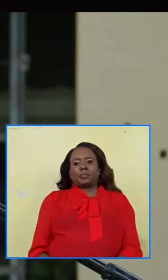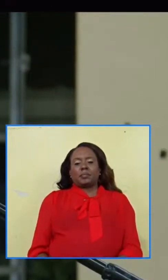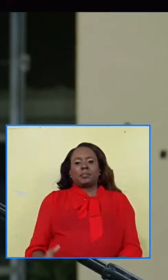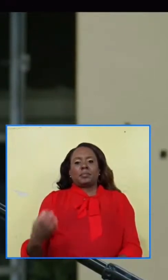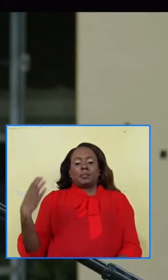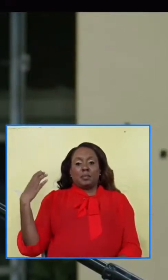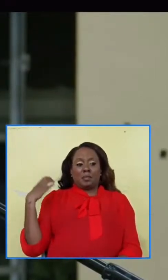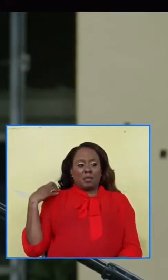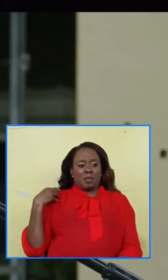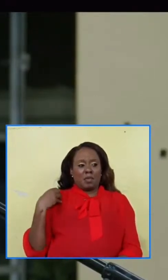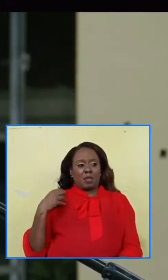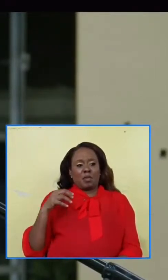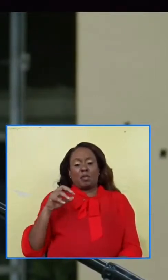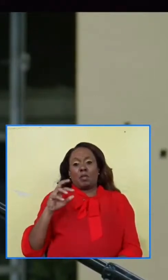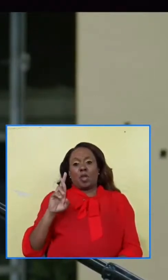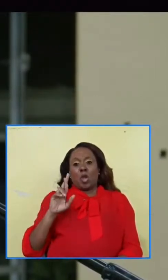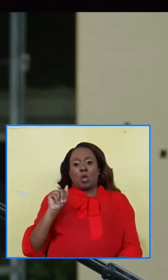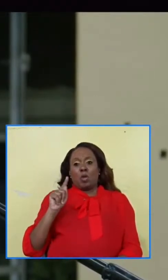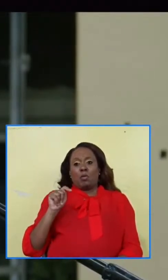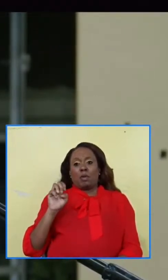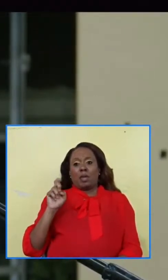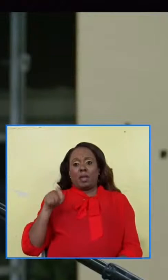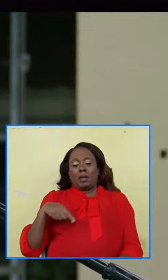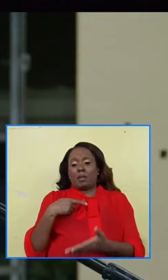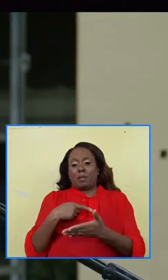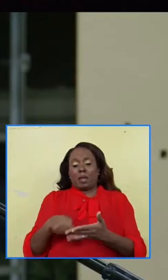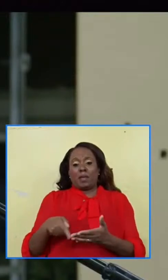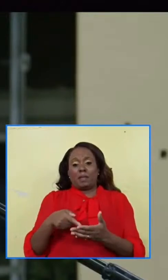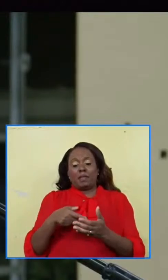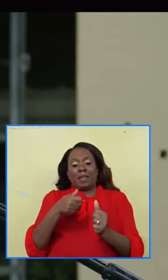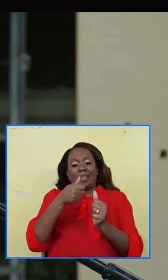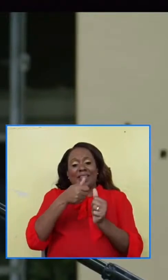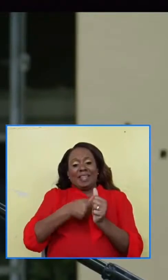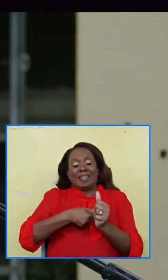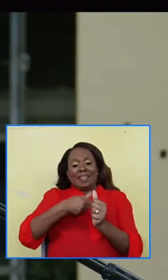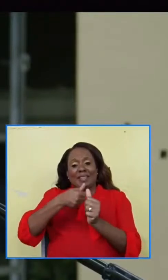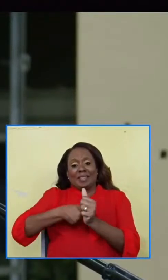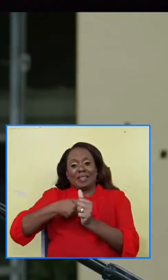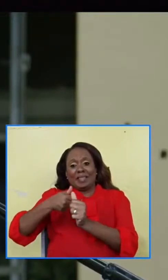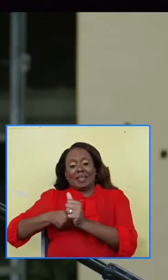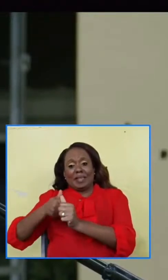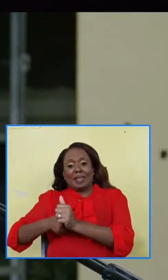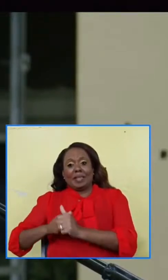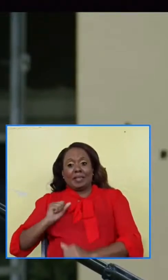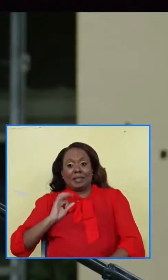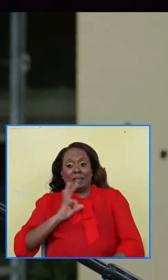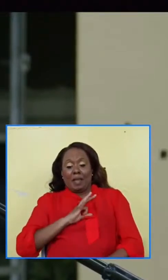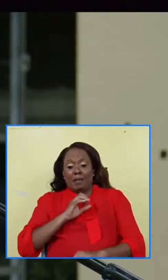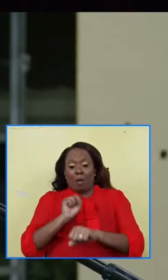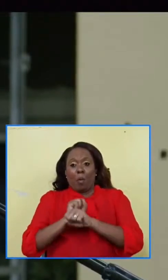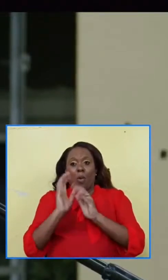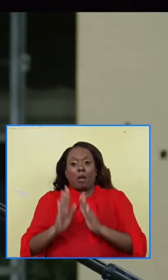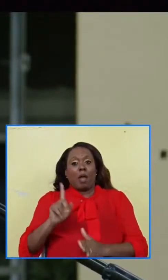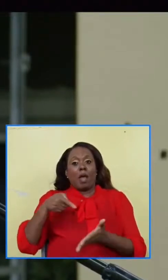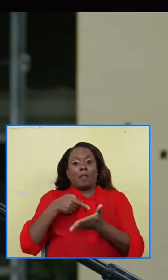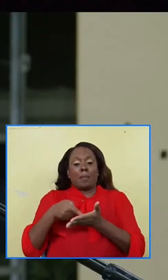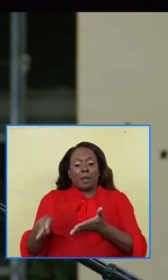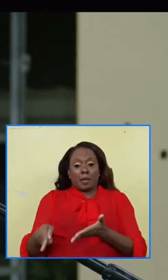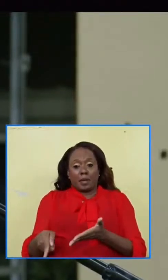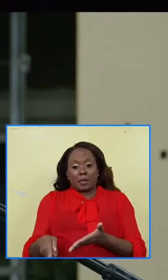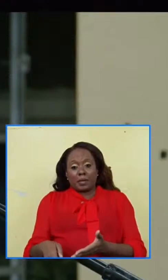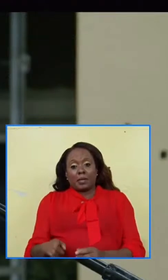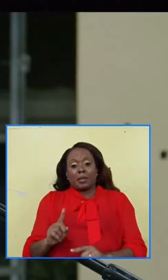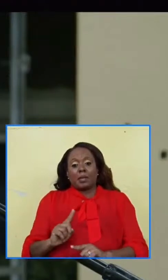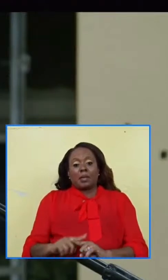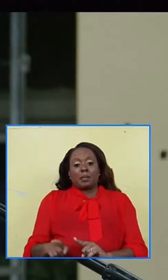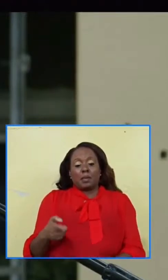is like they have to pay on every employee's percentage. I think that is, well, just vouching for